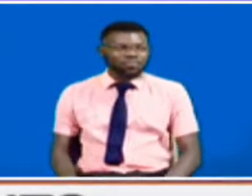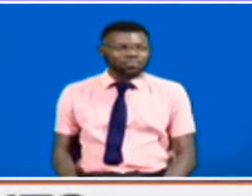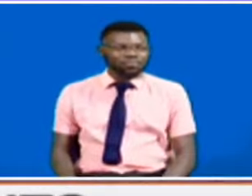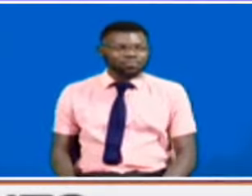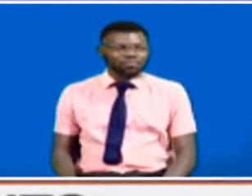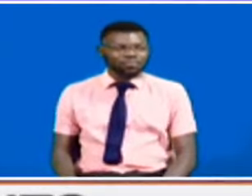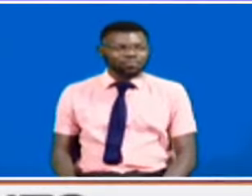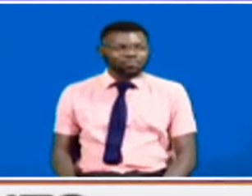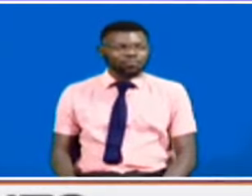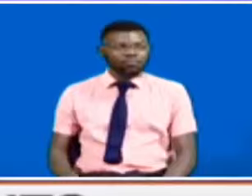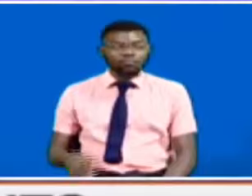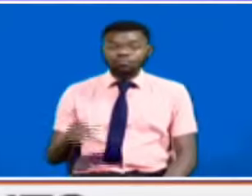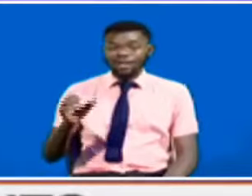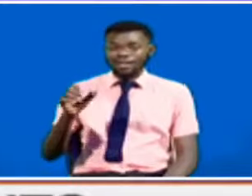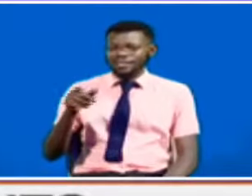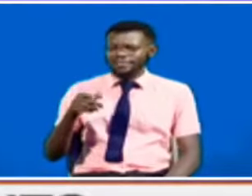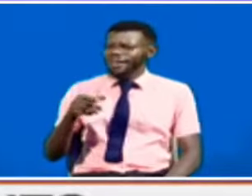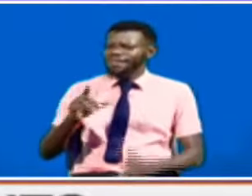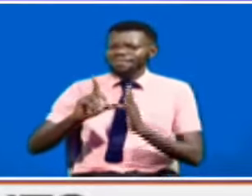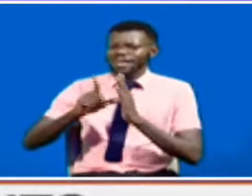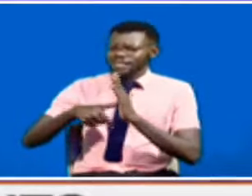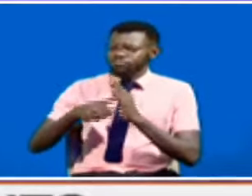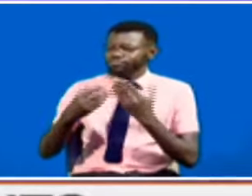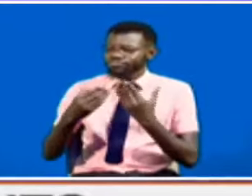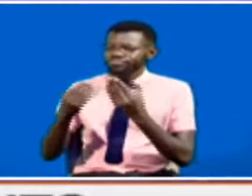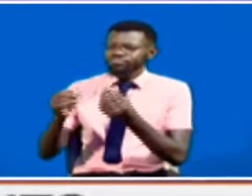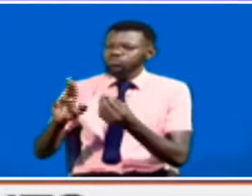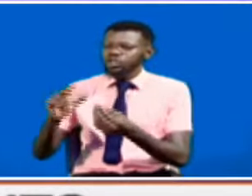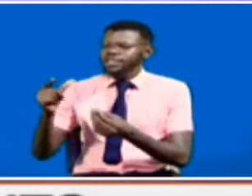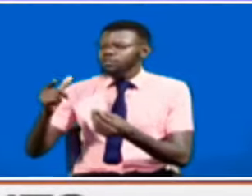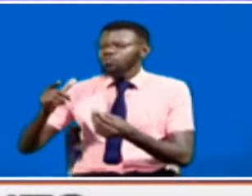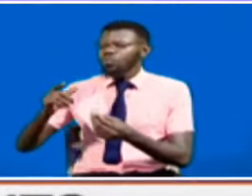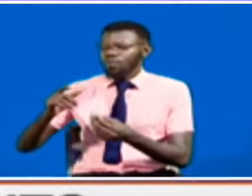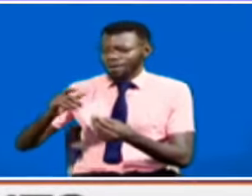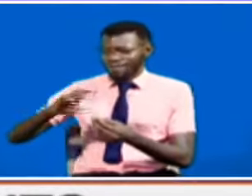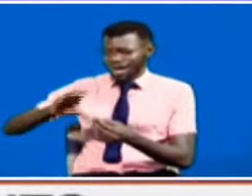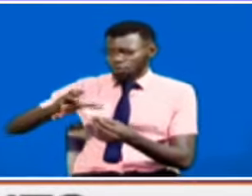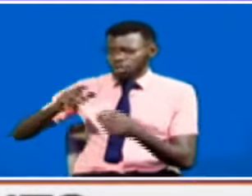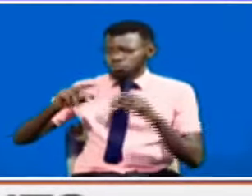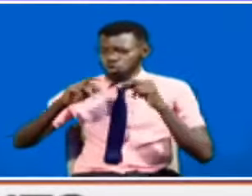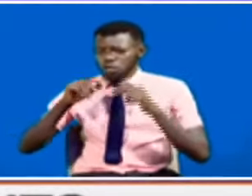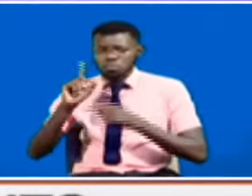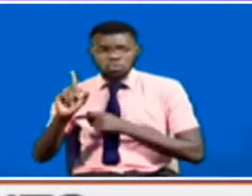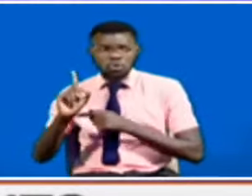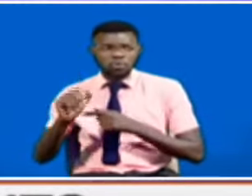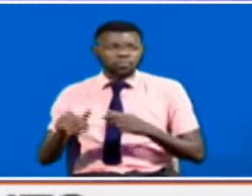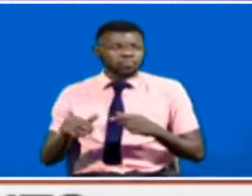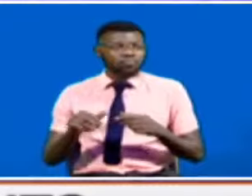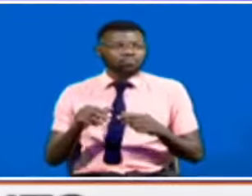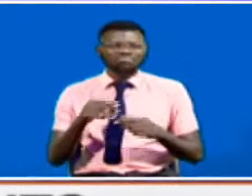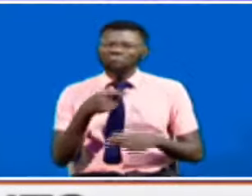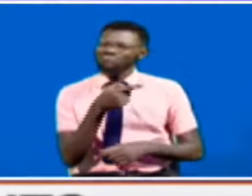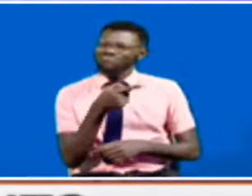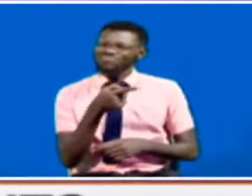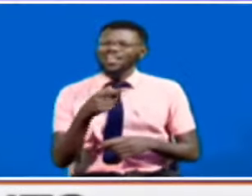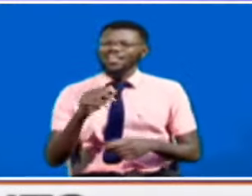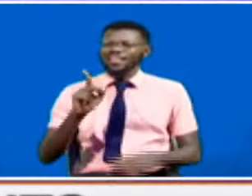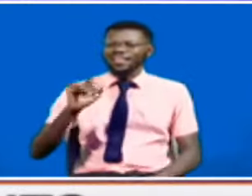Rupamol, Eldoret in the county of Asingishu, customers said Kiptum was a regular visitor of the